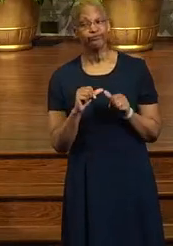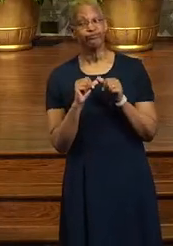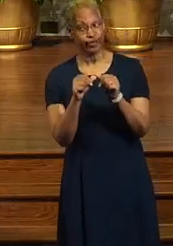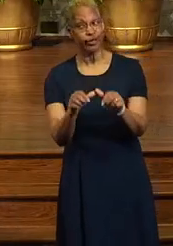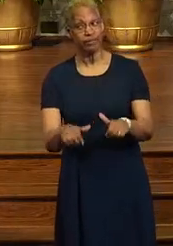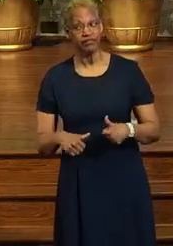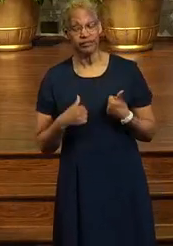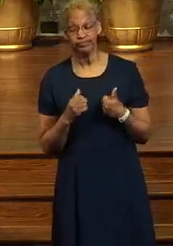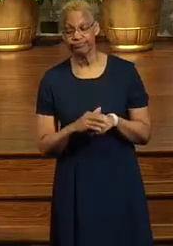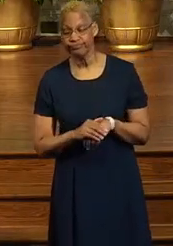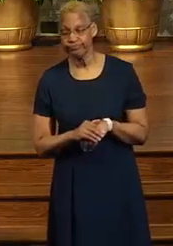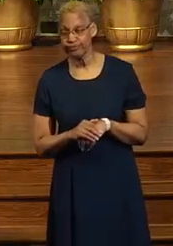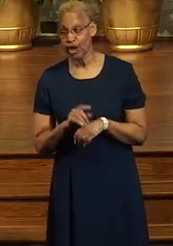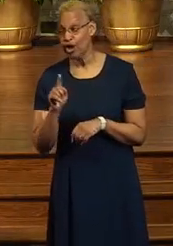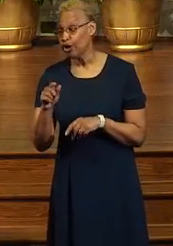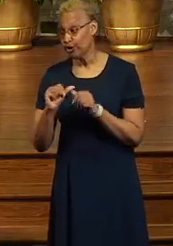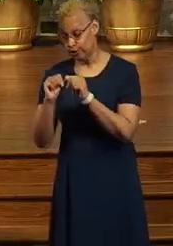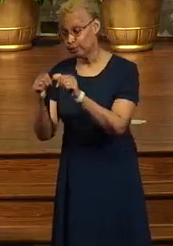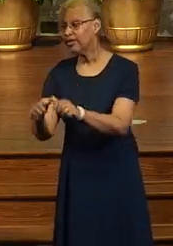Just keep living.